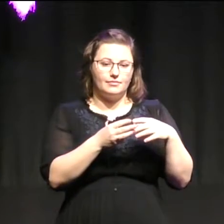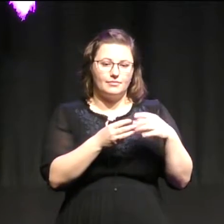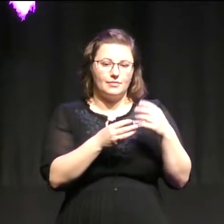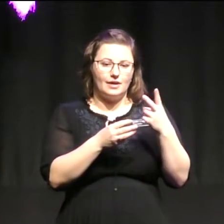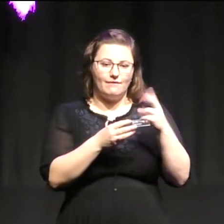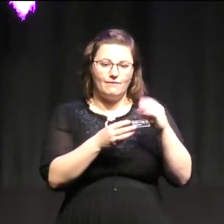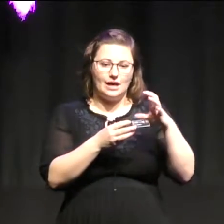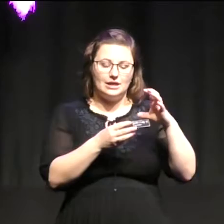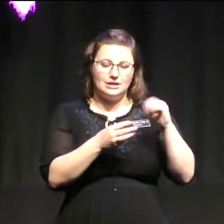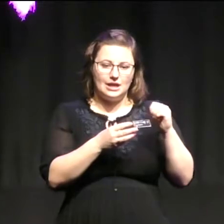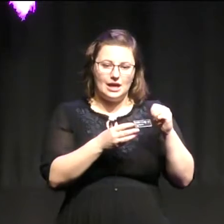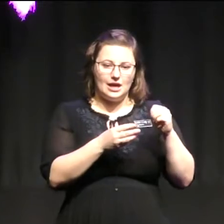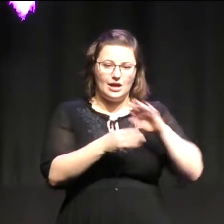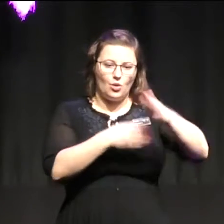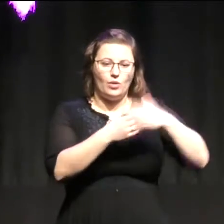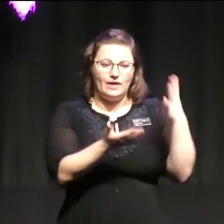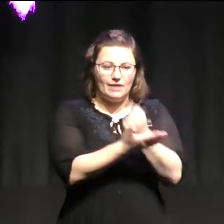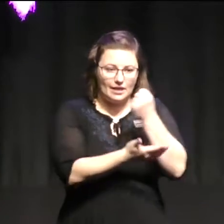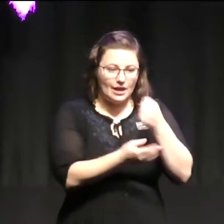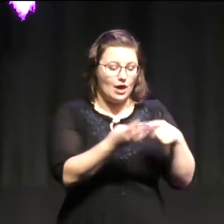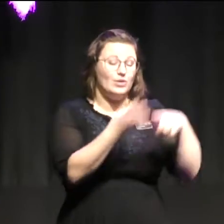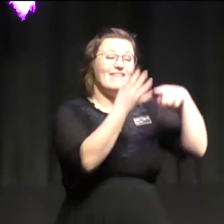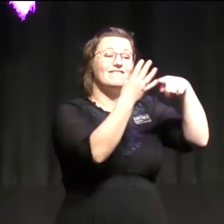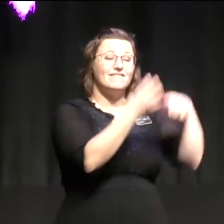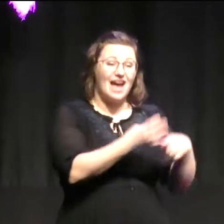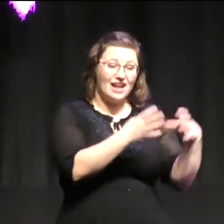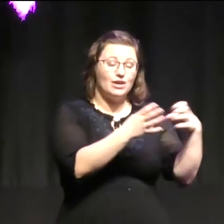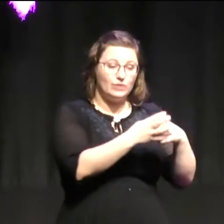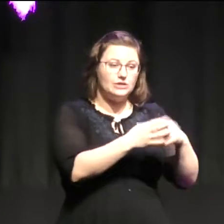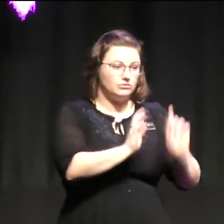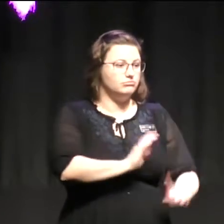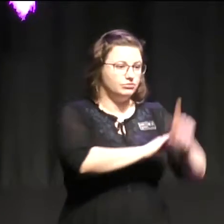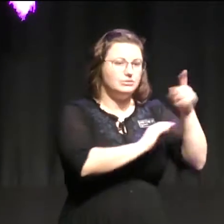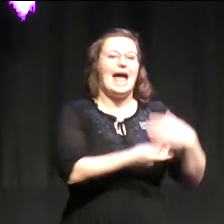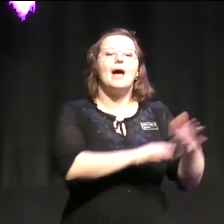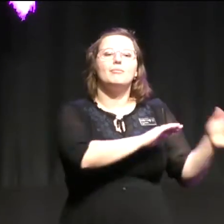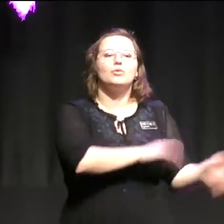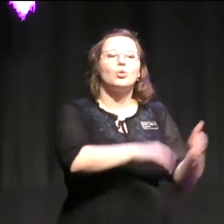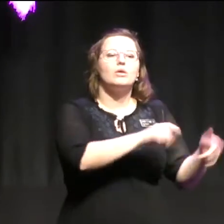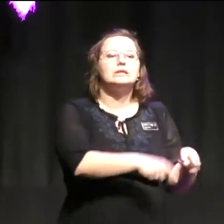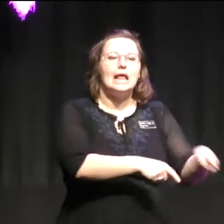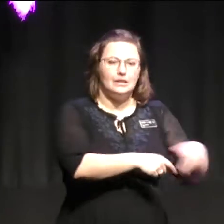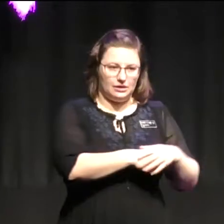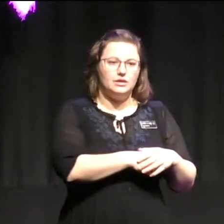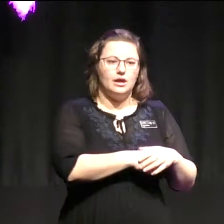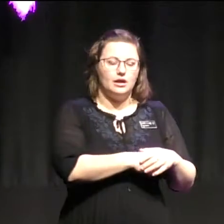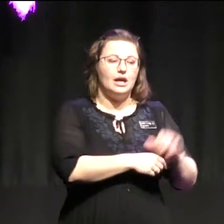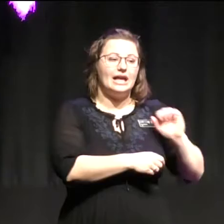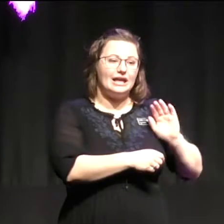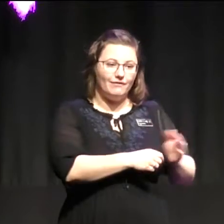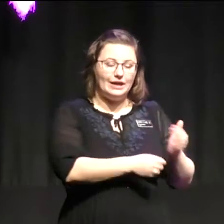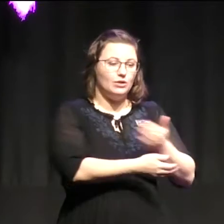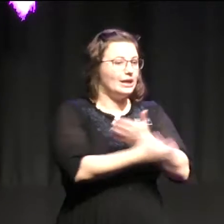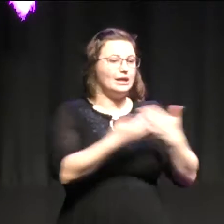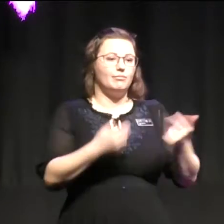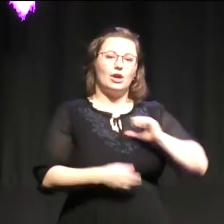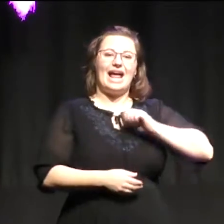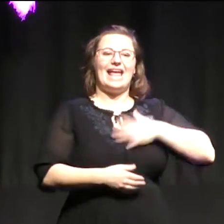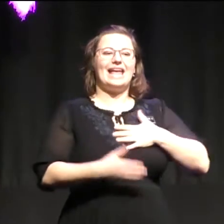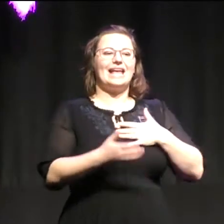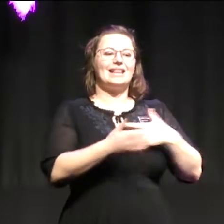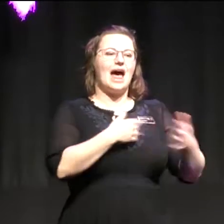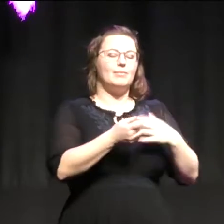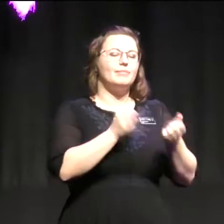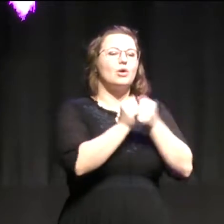And the fourth category, which is emerging very rapidly, is of producers. So women who not only invest their own labor, but